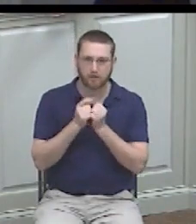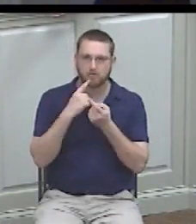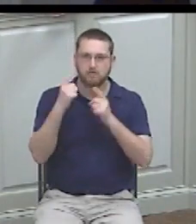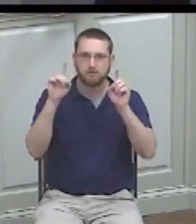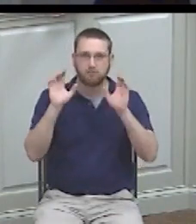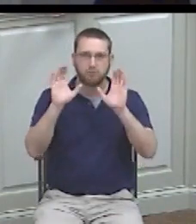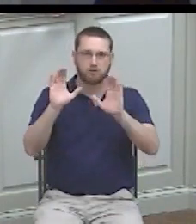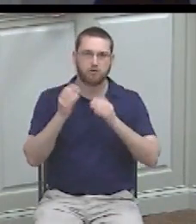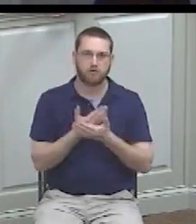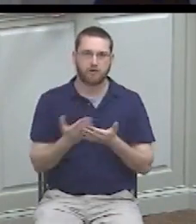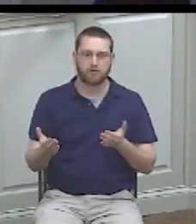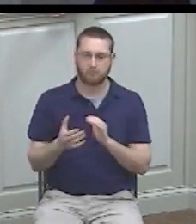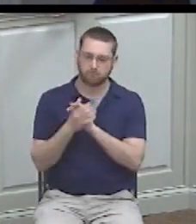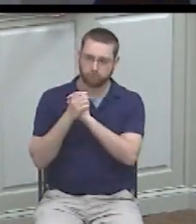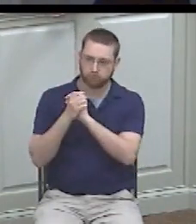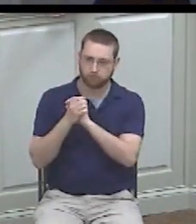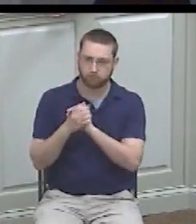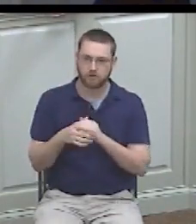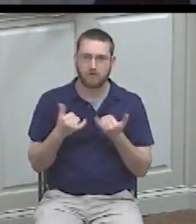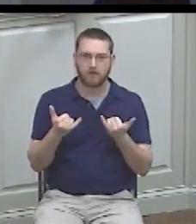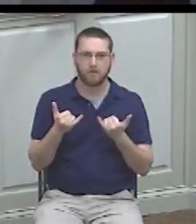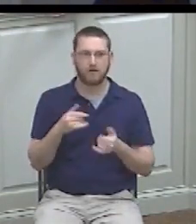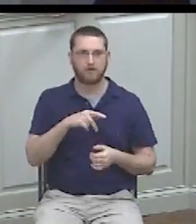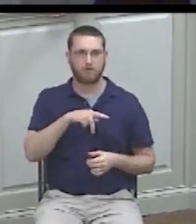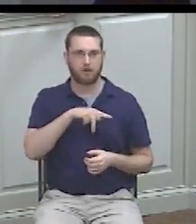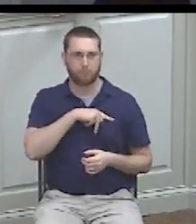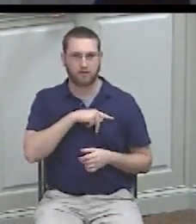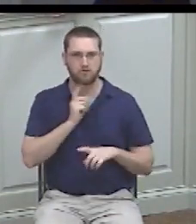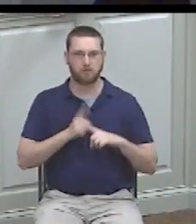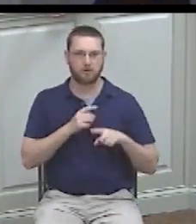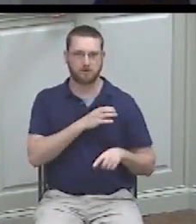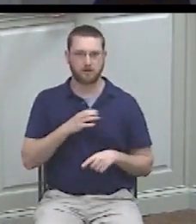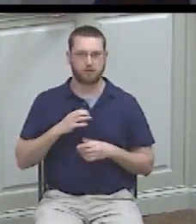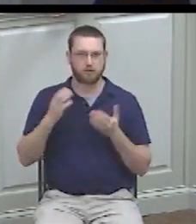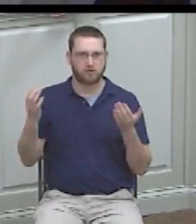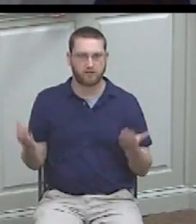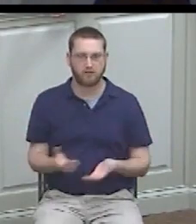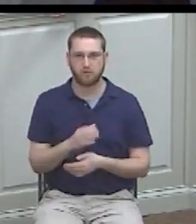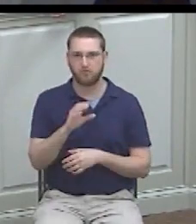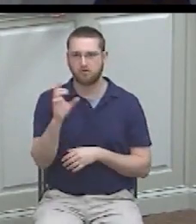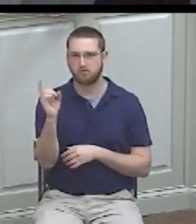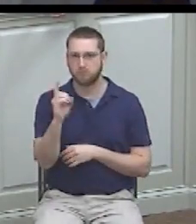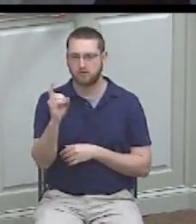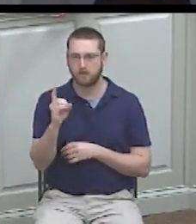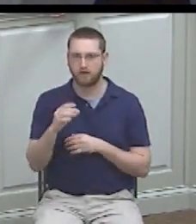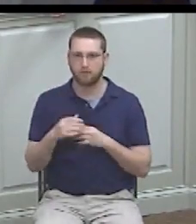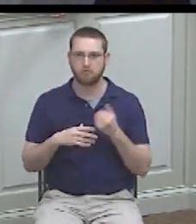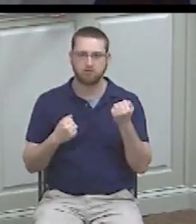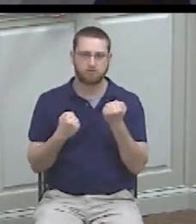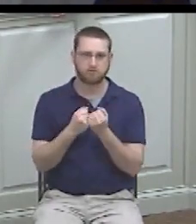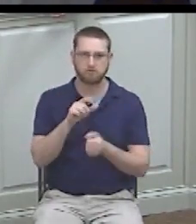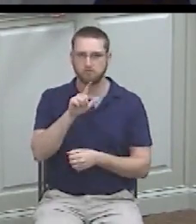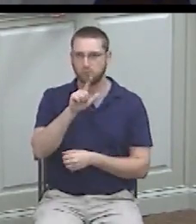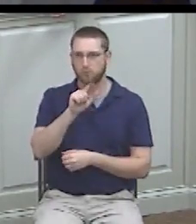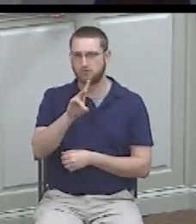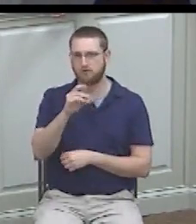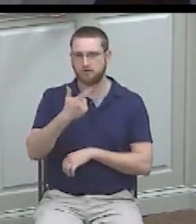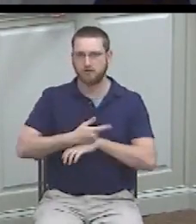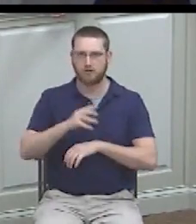commended. Now, therefore, Mayor G. Michael Parros and the City Commissioners of the City of Danville, on this 27th day of